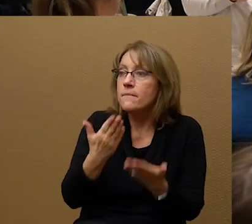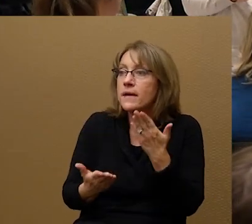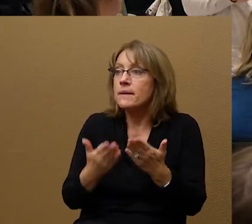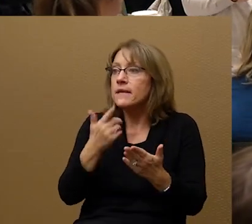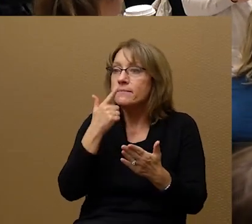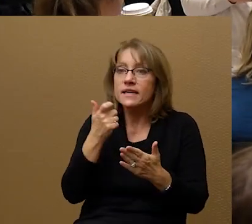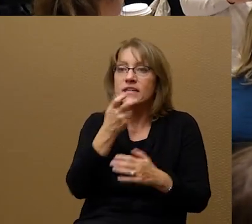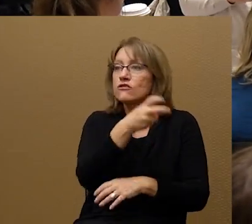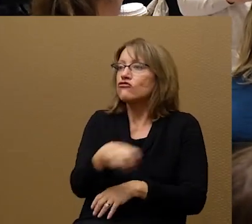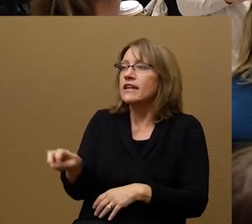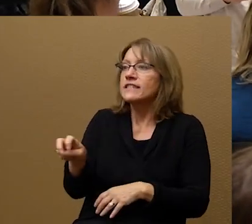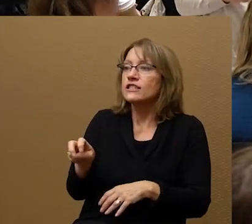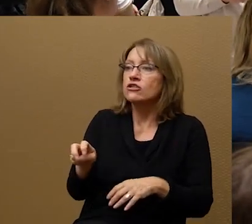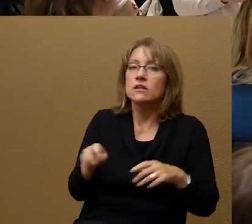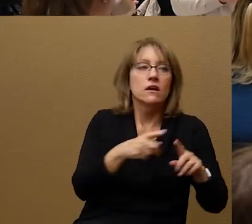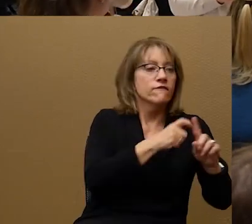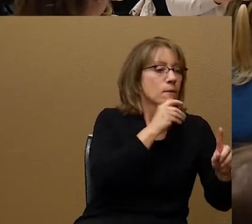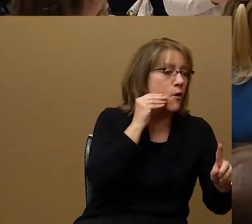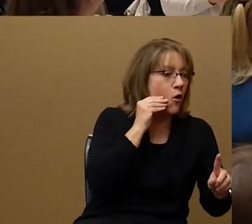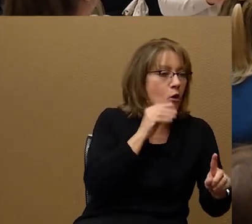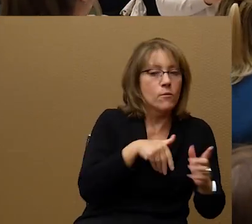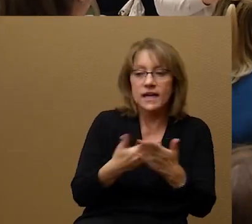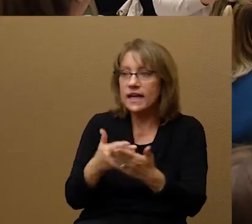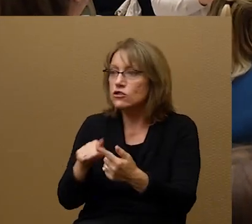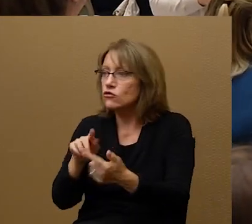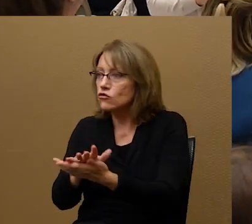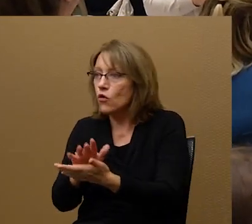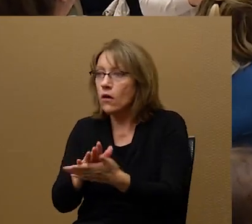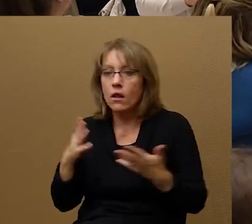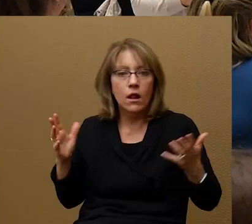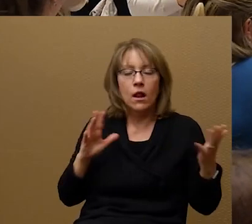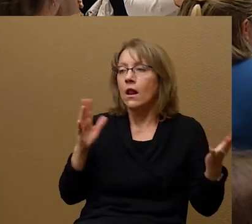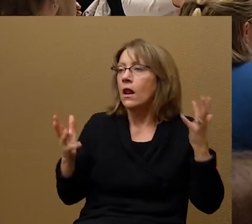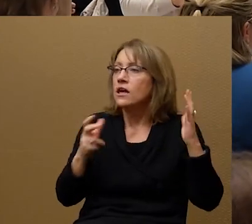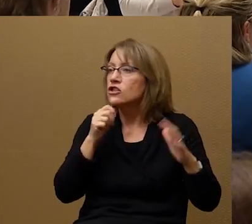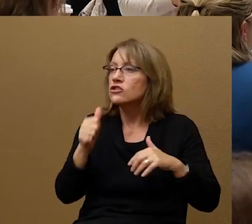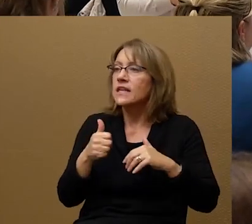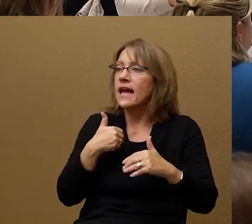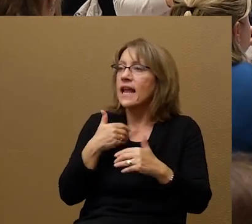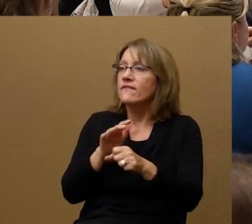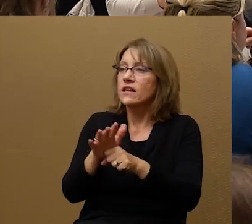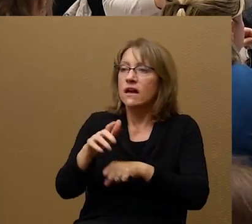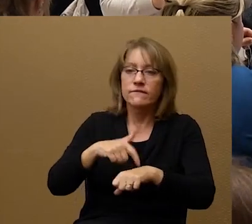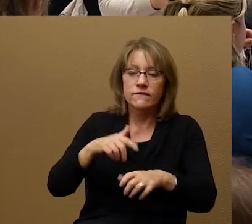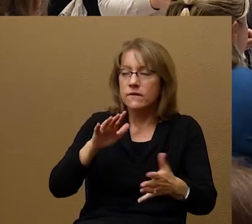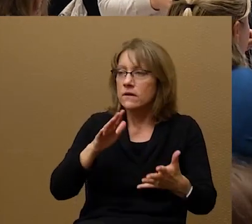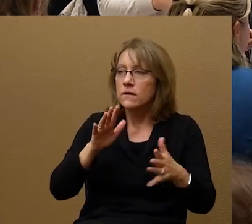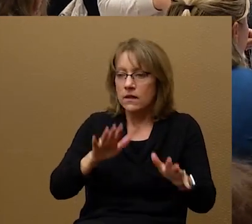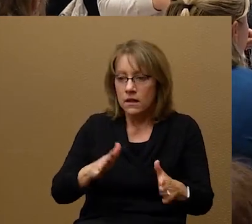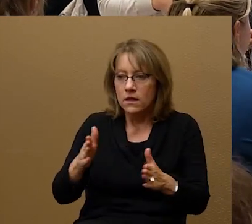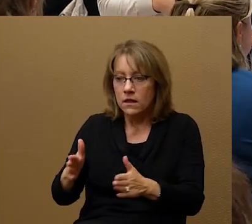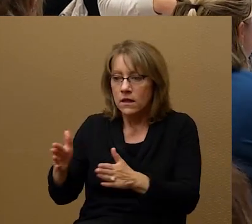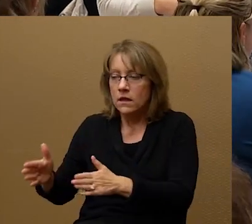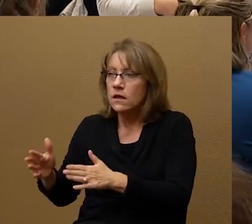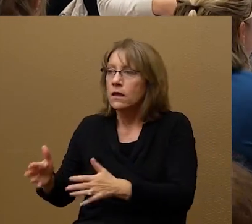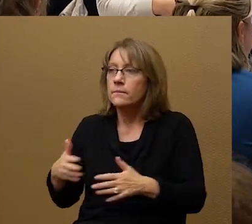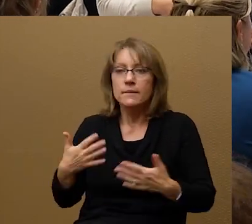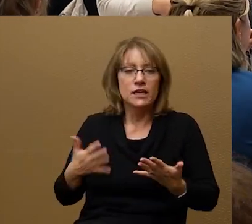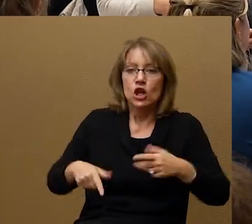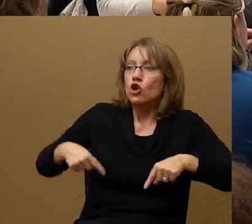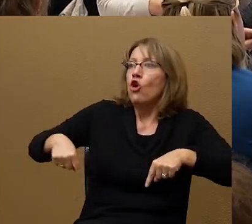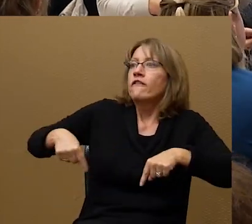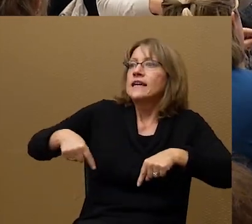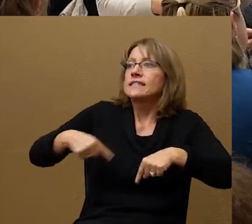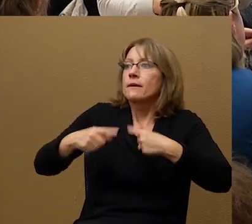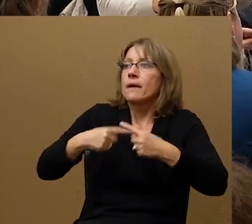with the transition and she's not, acting out immediately enough that you can associate it with the fact that it's the start of the day or nervousness about the day,